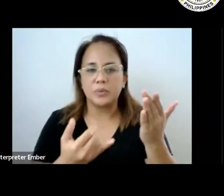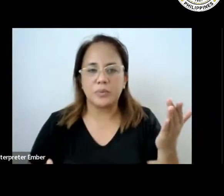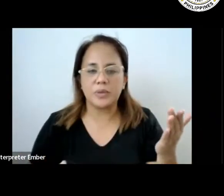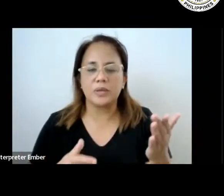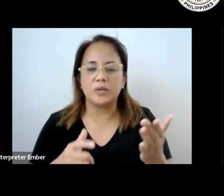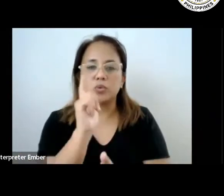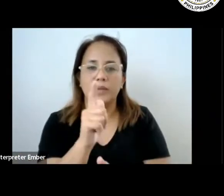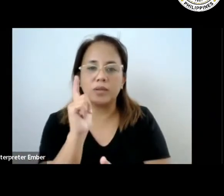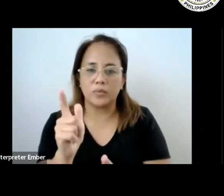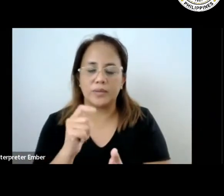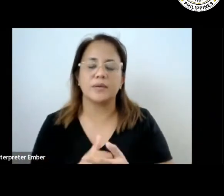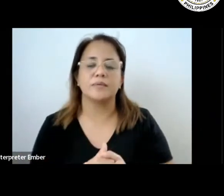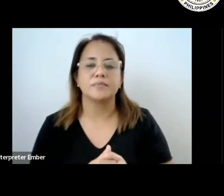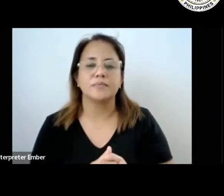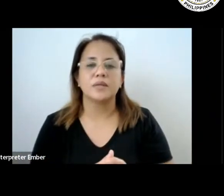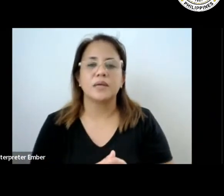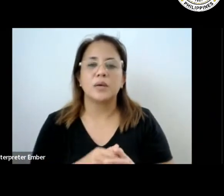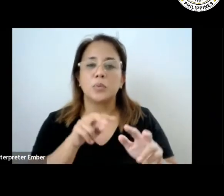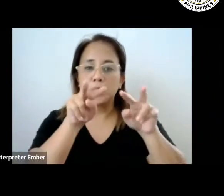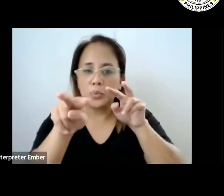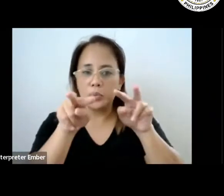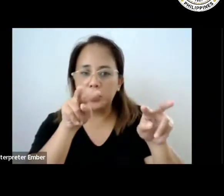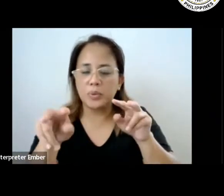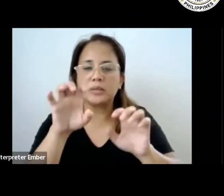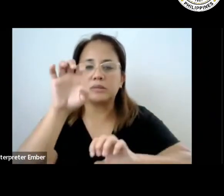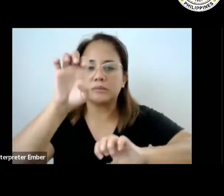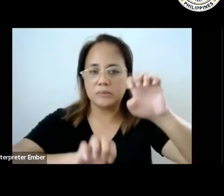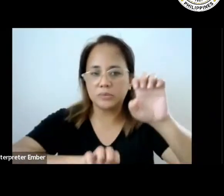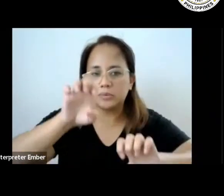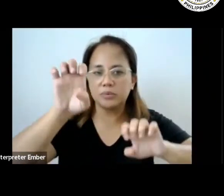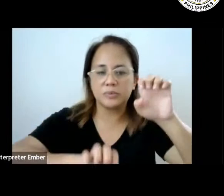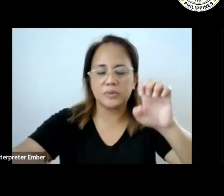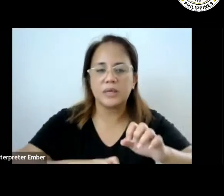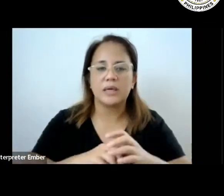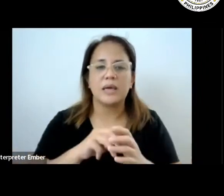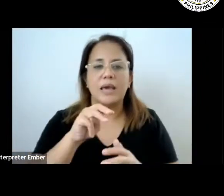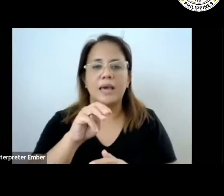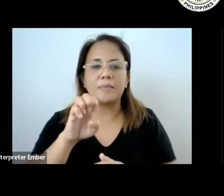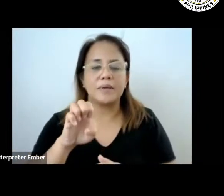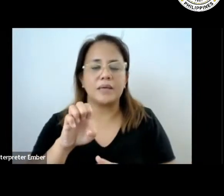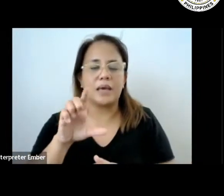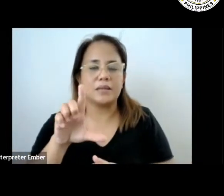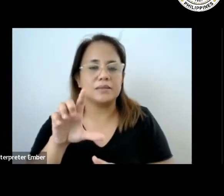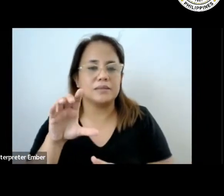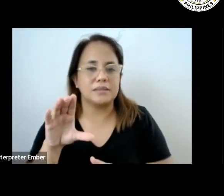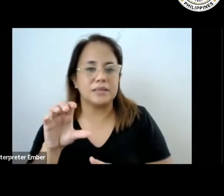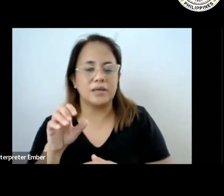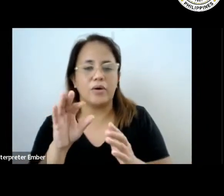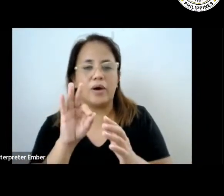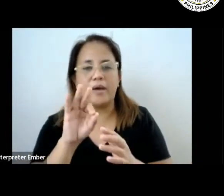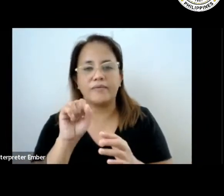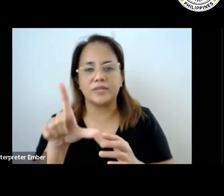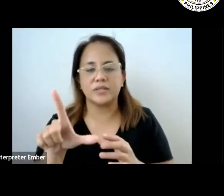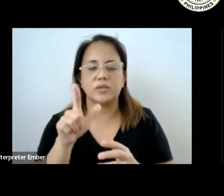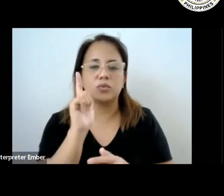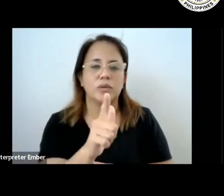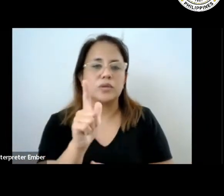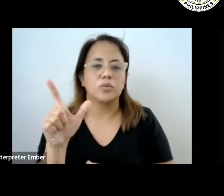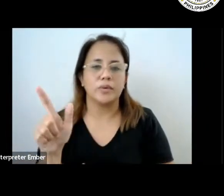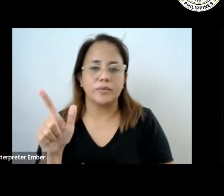2020. Monitoring and evaluation of the MELCs for FSL